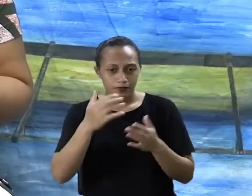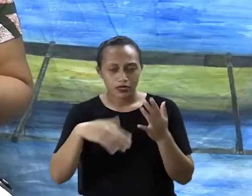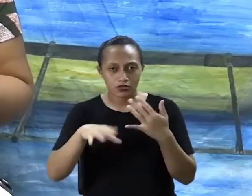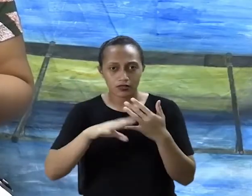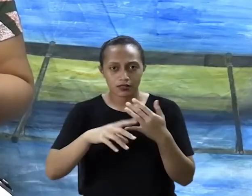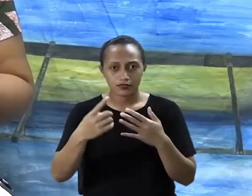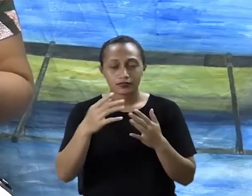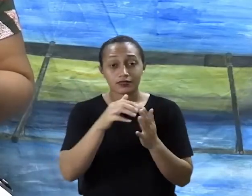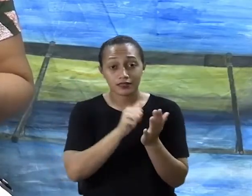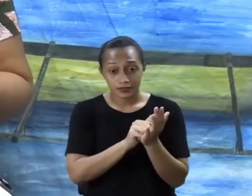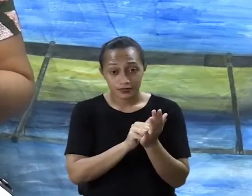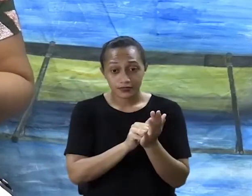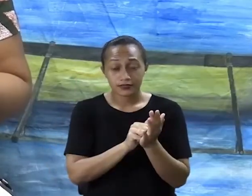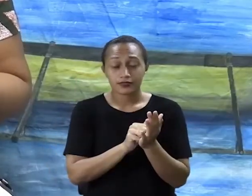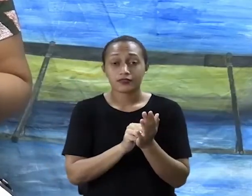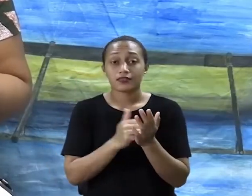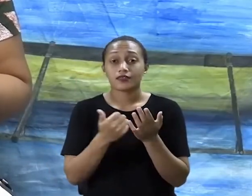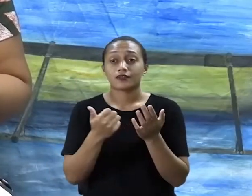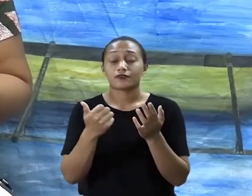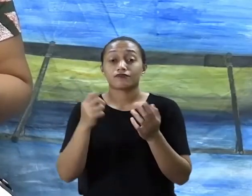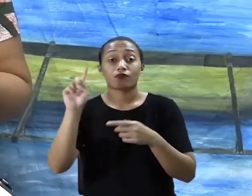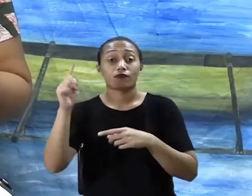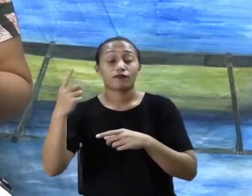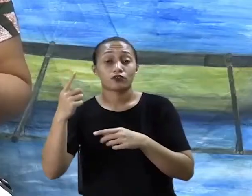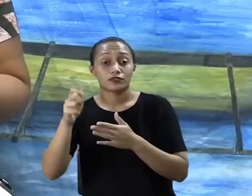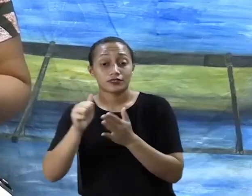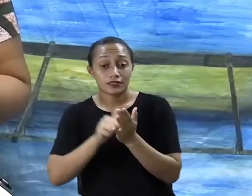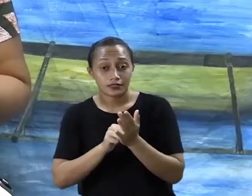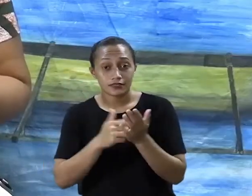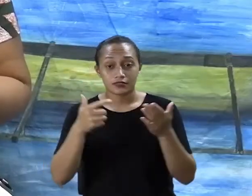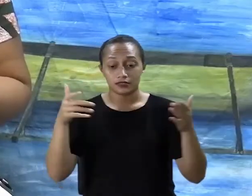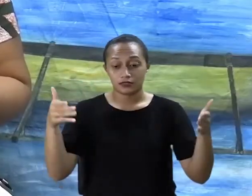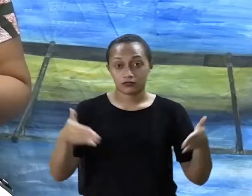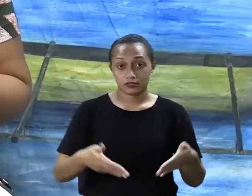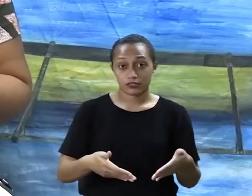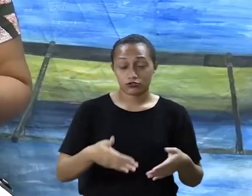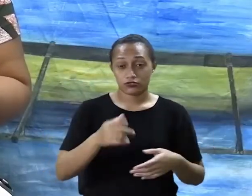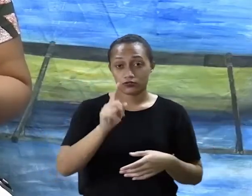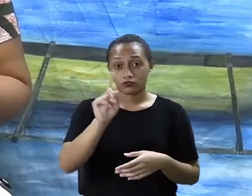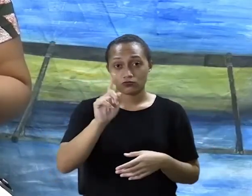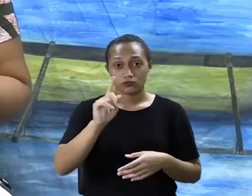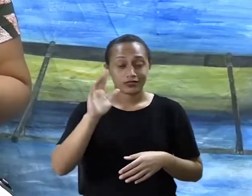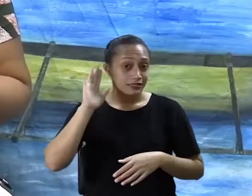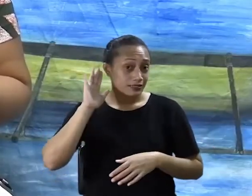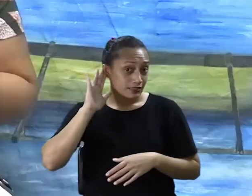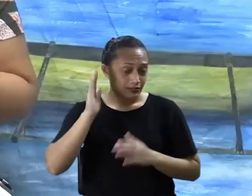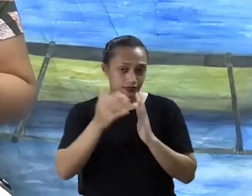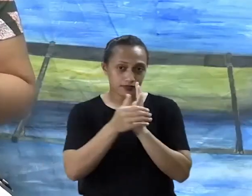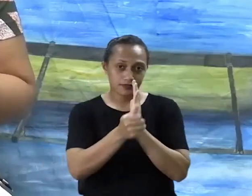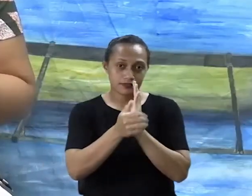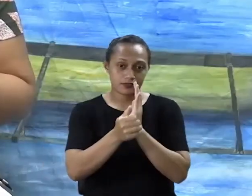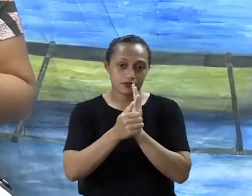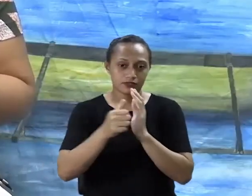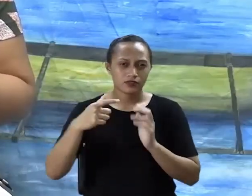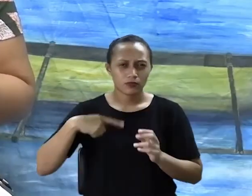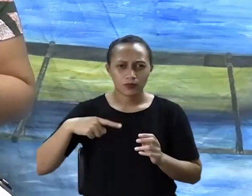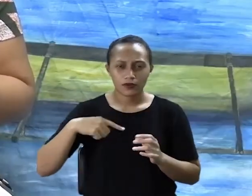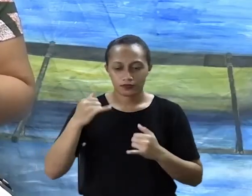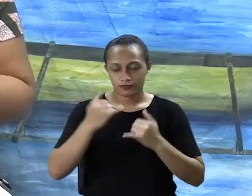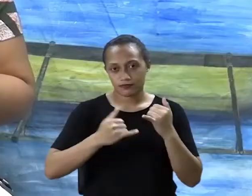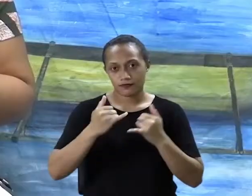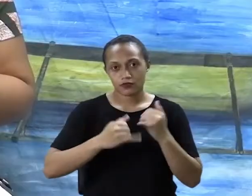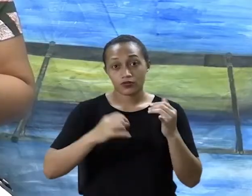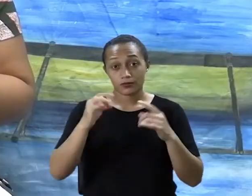lesson. In our previous lesson, it was an introduction to listening skills and why it is